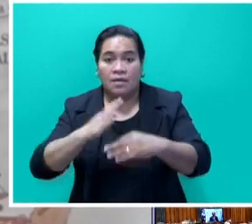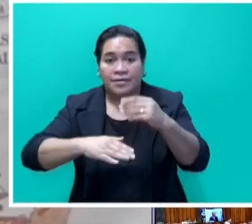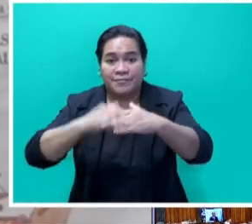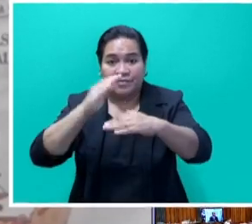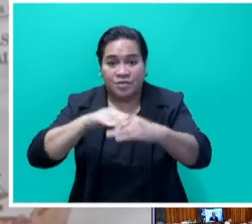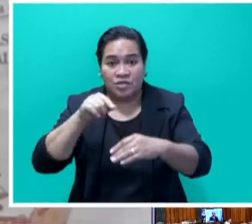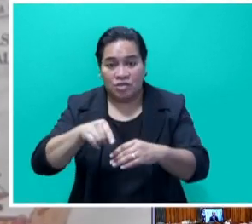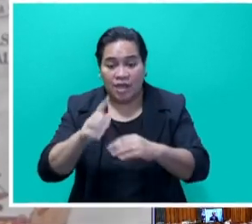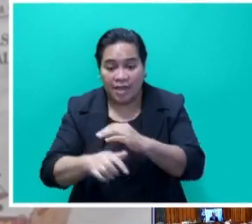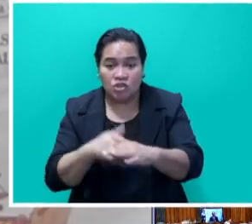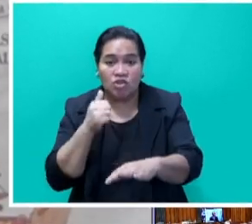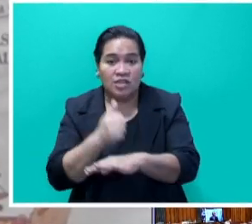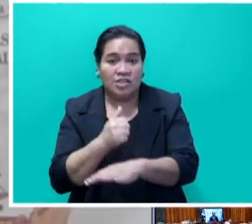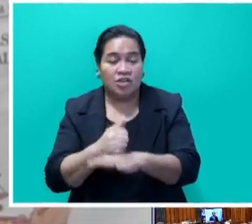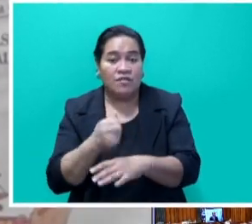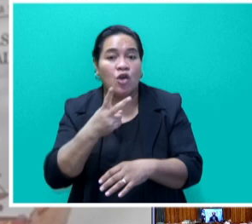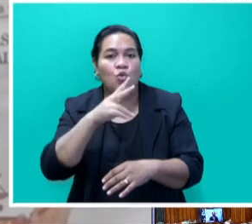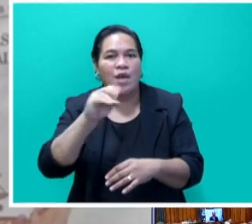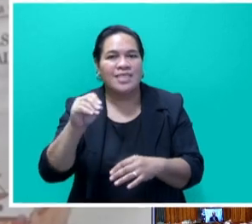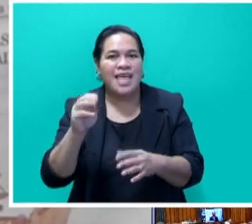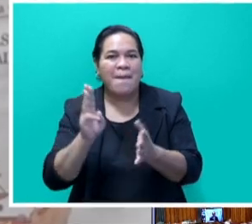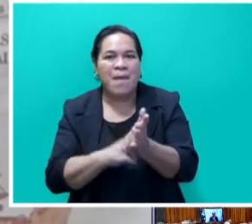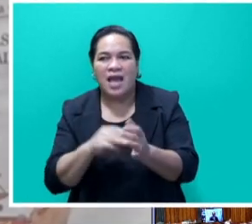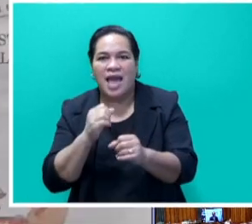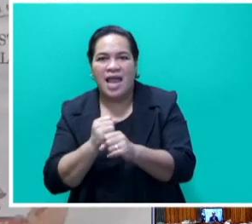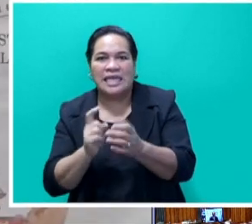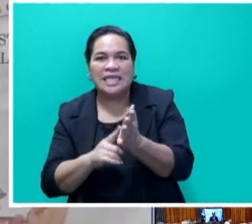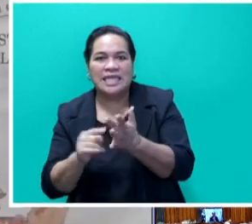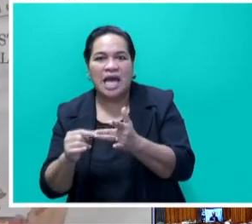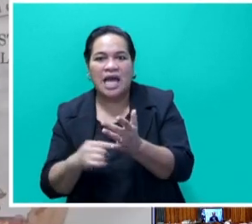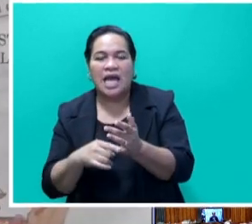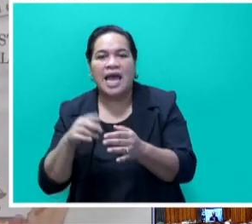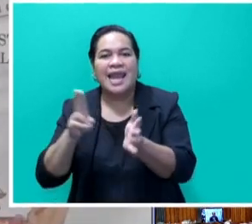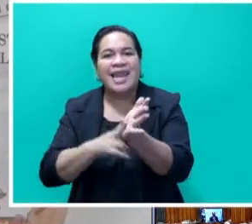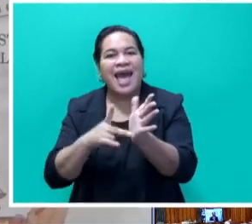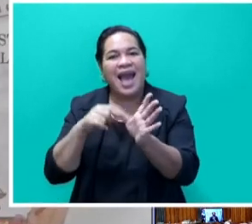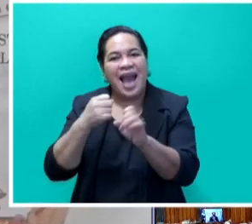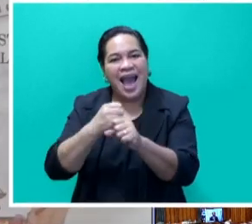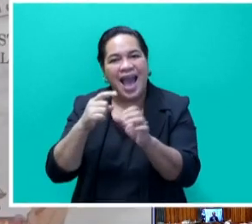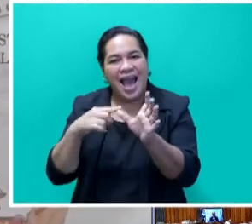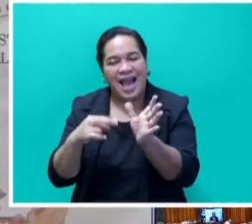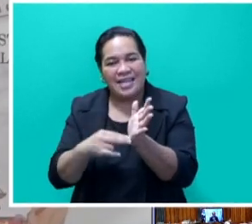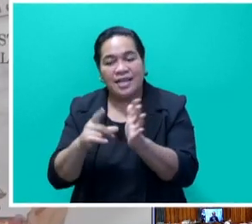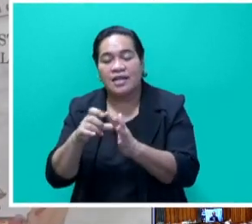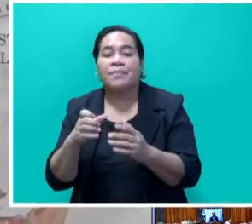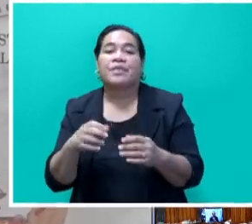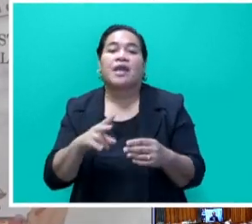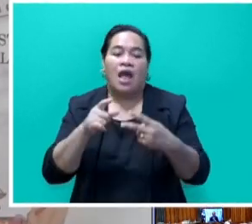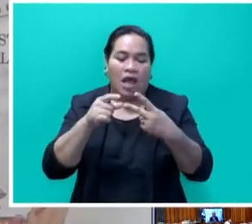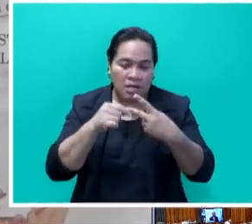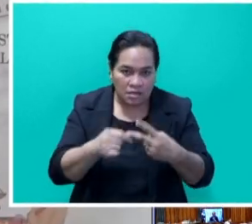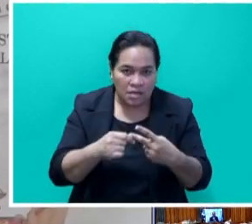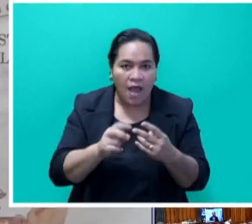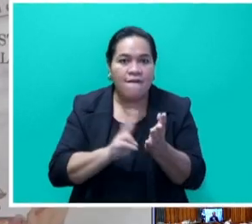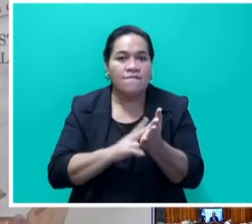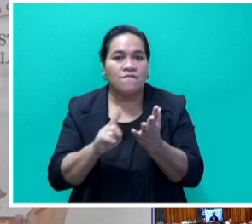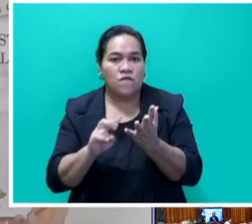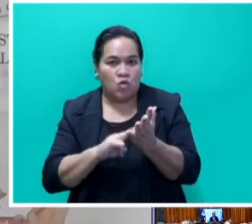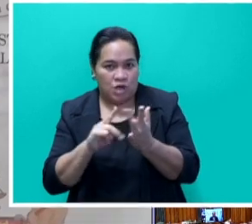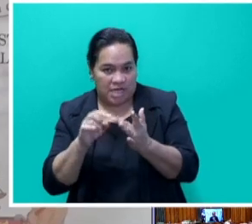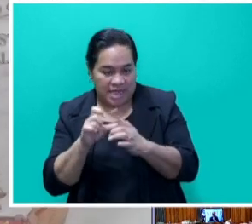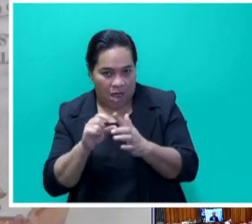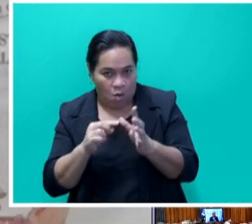and installation of the 20 megaliter Nangando package, the 3 megaliter Wunindawa package plant, and the 5